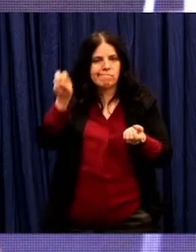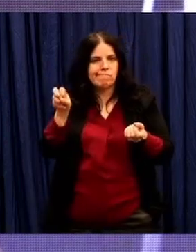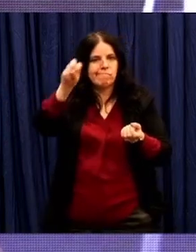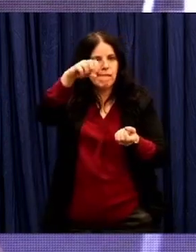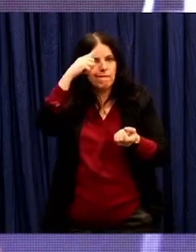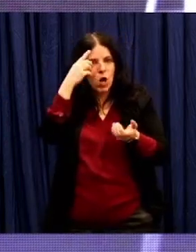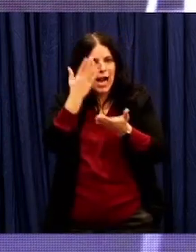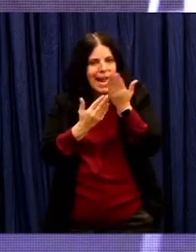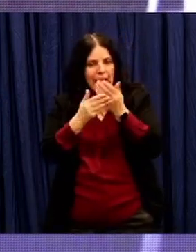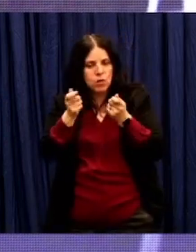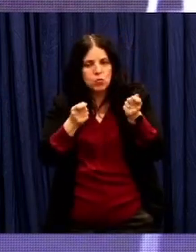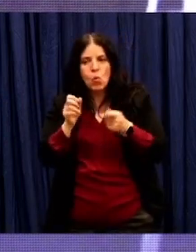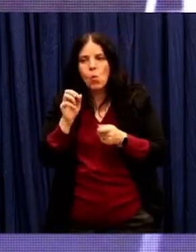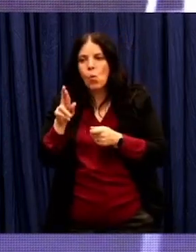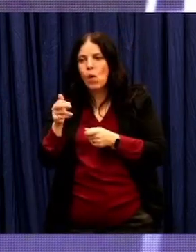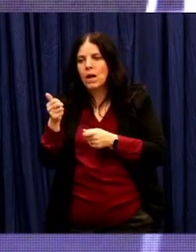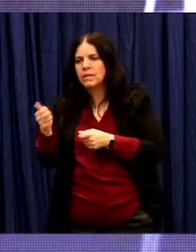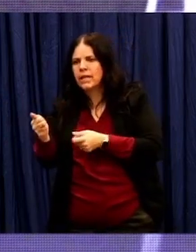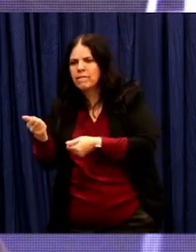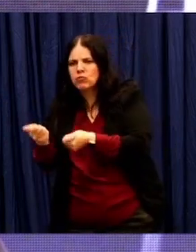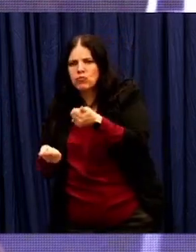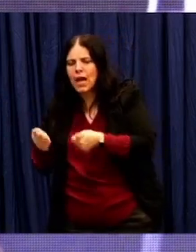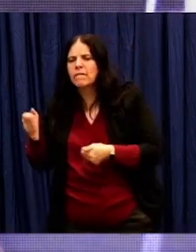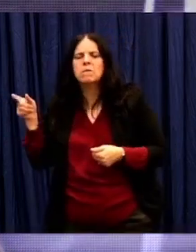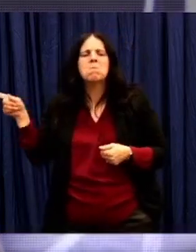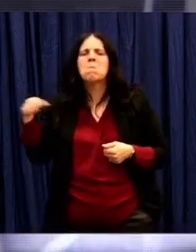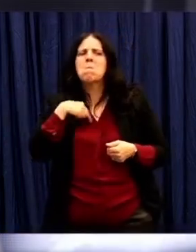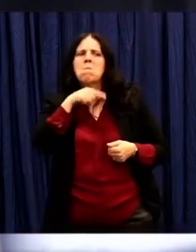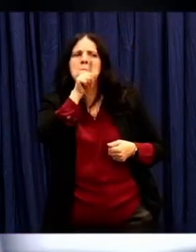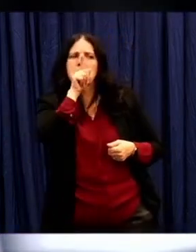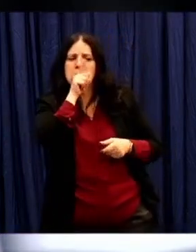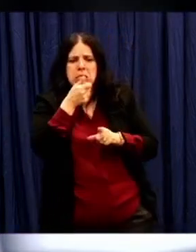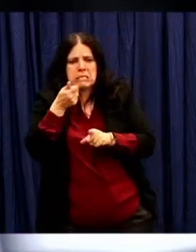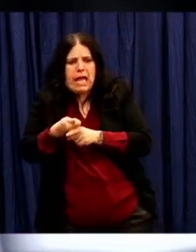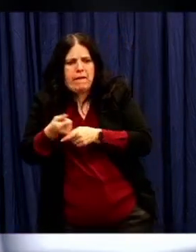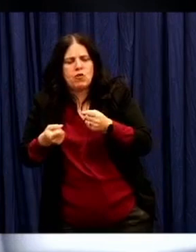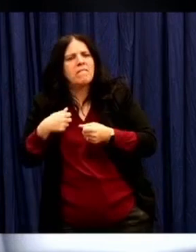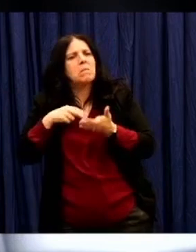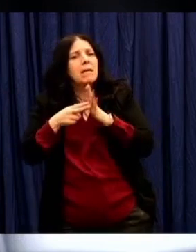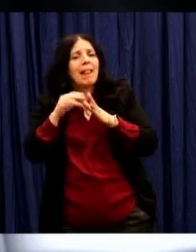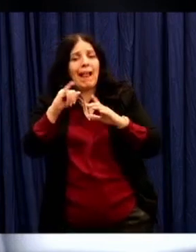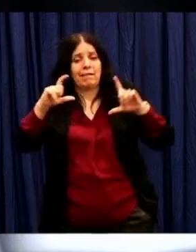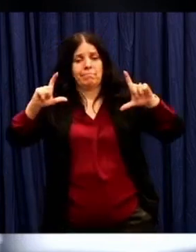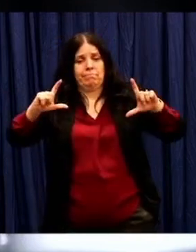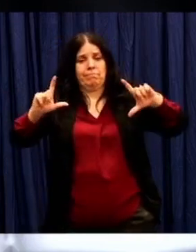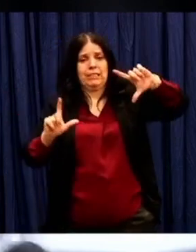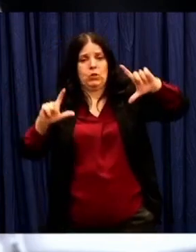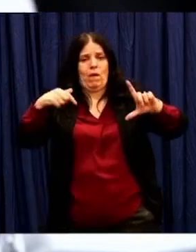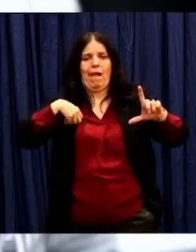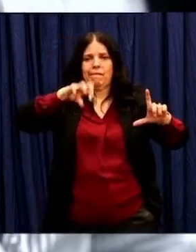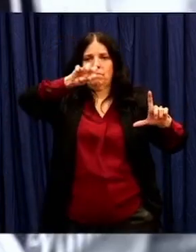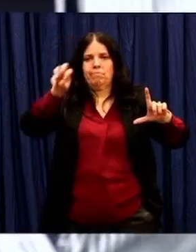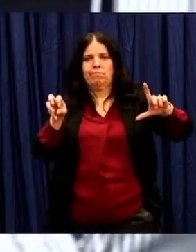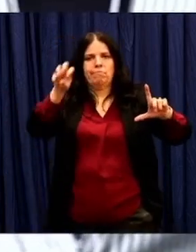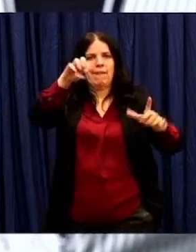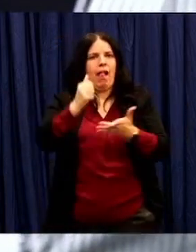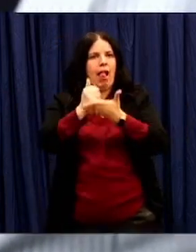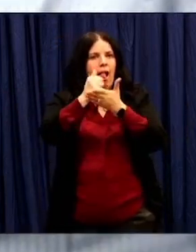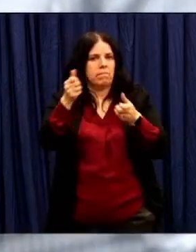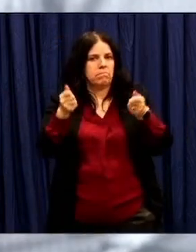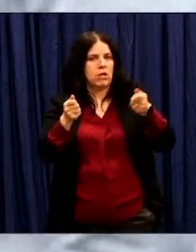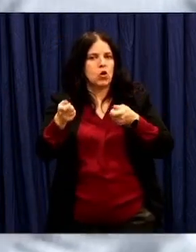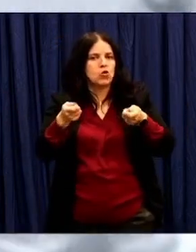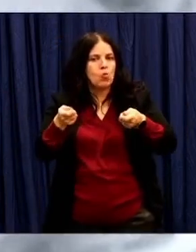That's autonomous? not necessarily autonomous, just Okay. simple hand controls. Okay. Yes, that is a